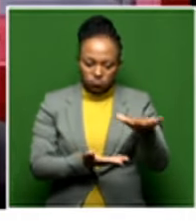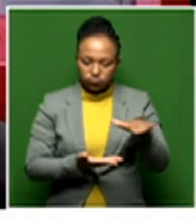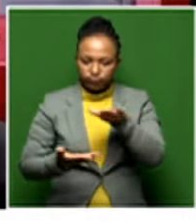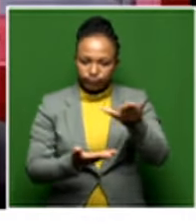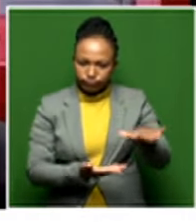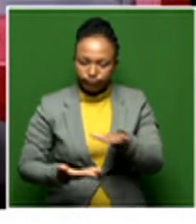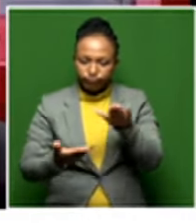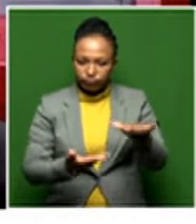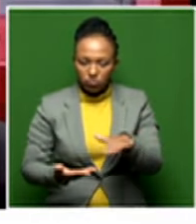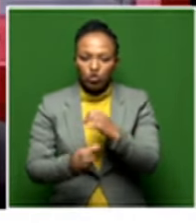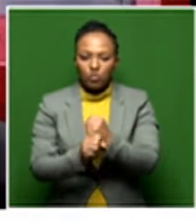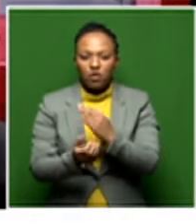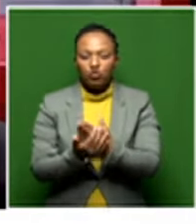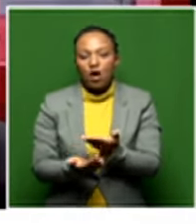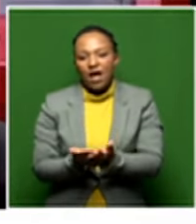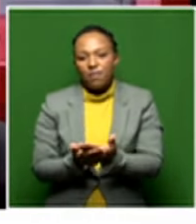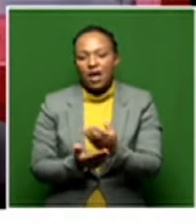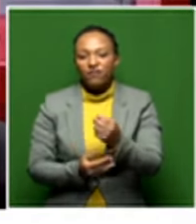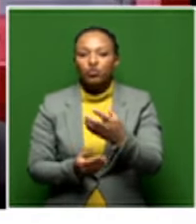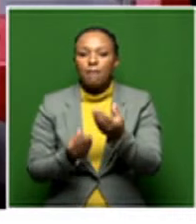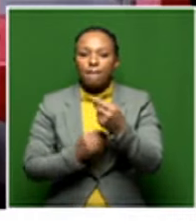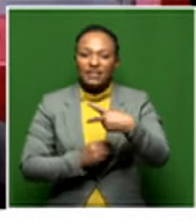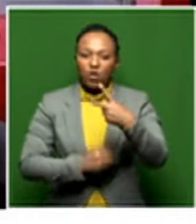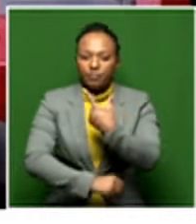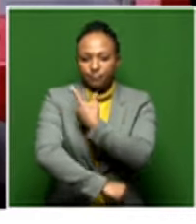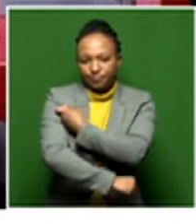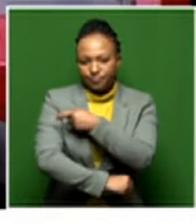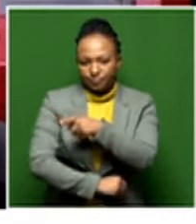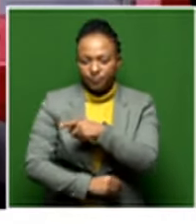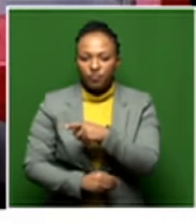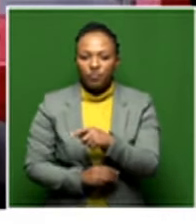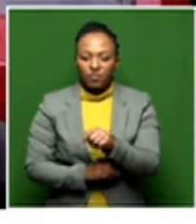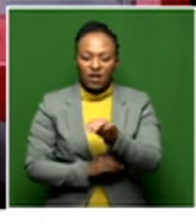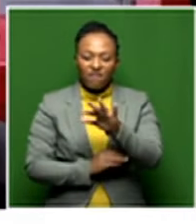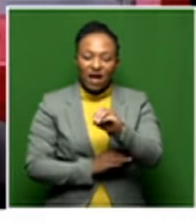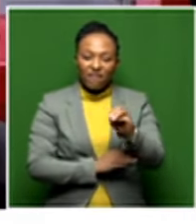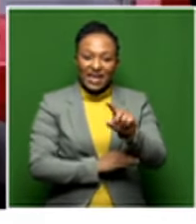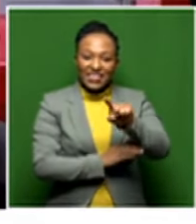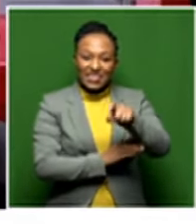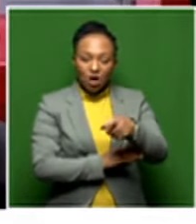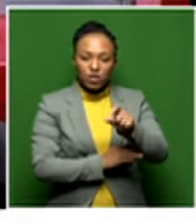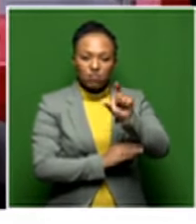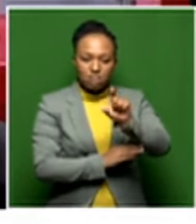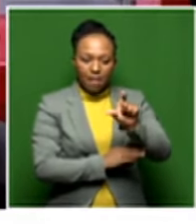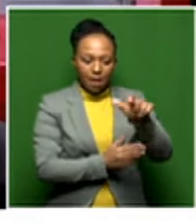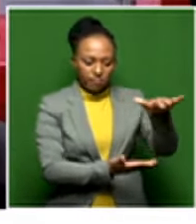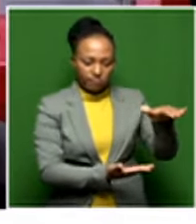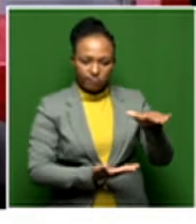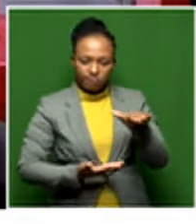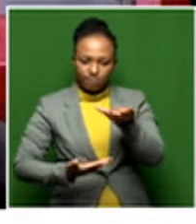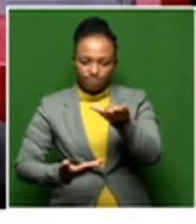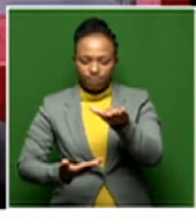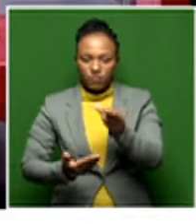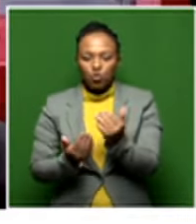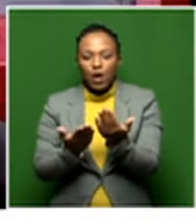to ensure availability of the second dose. A batch of 500,000 doses of vaccines